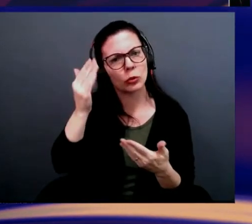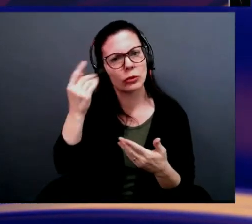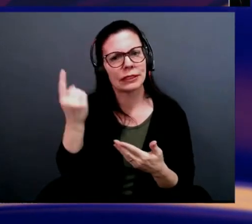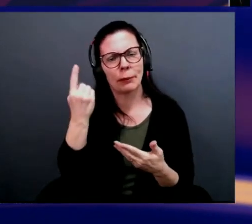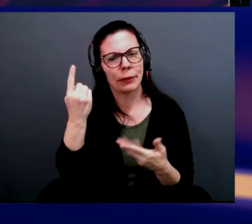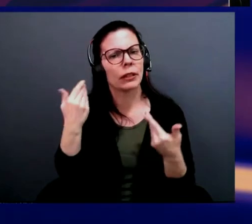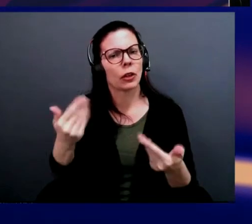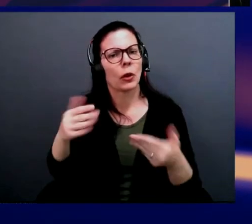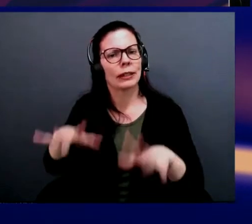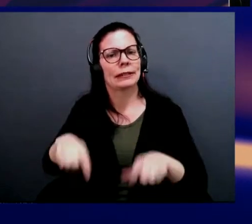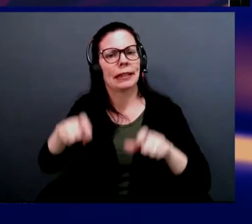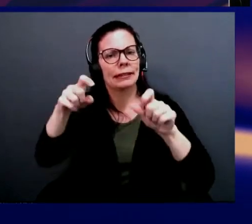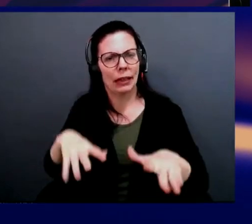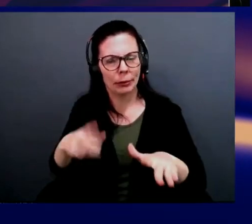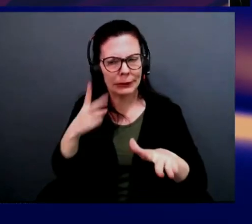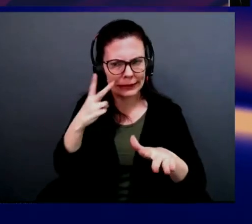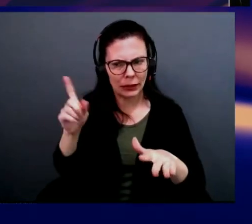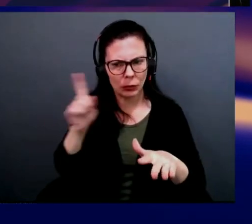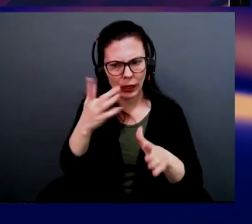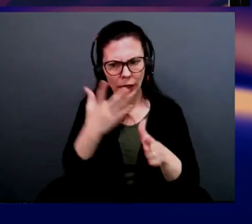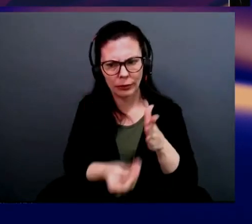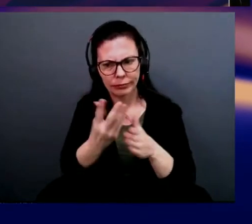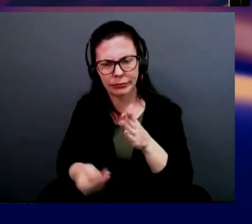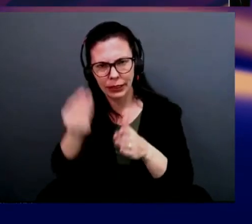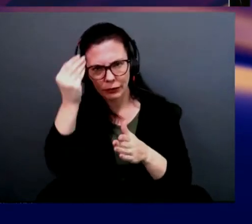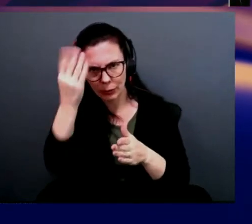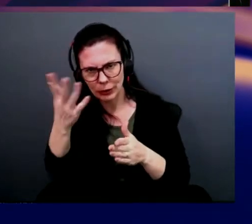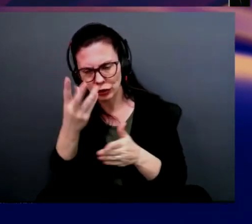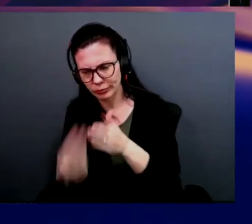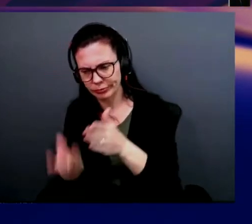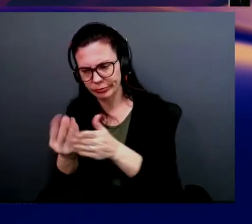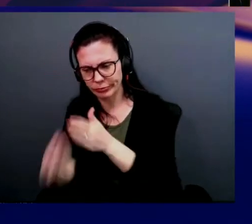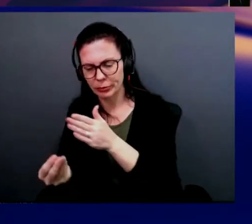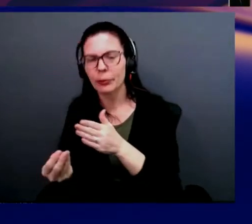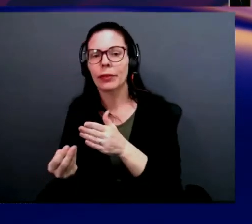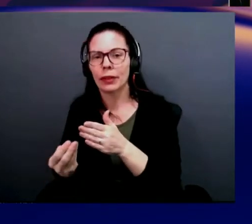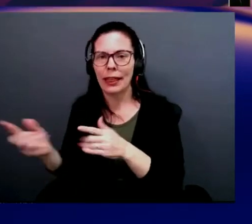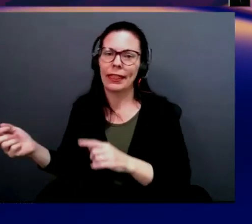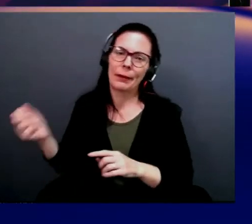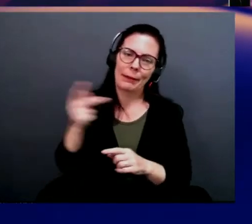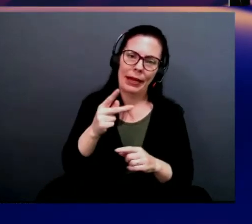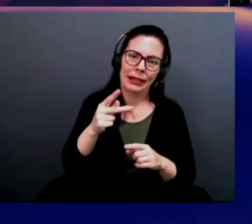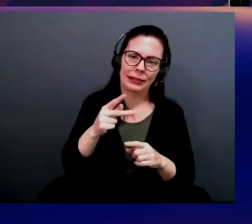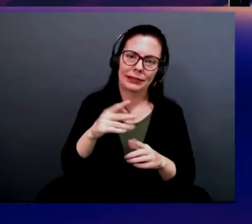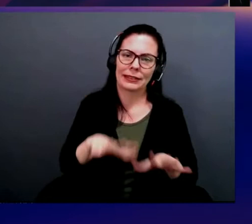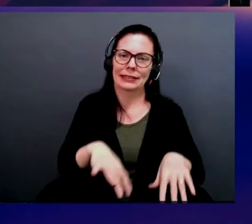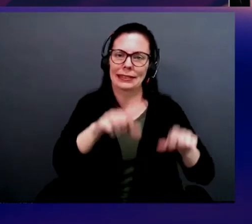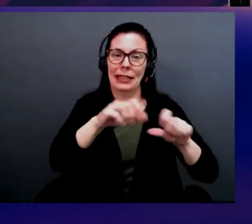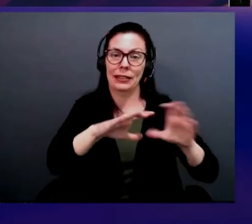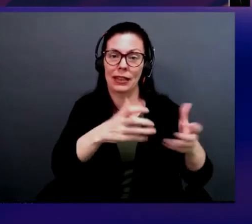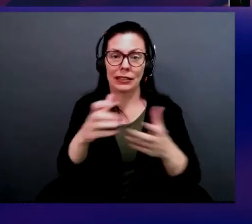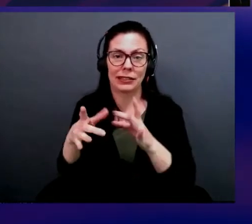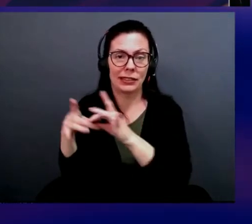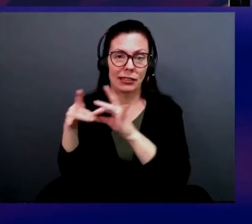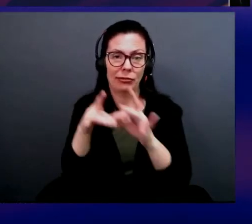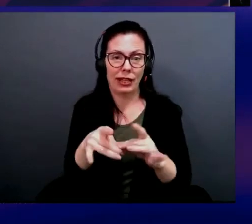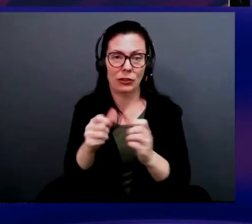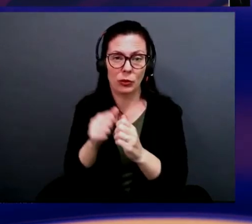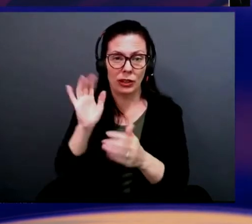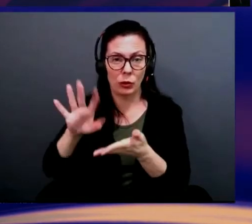assessment, figure out where the gaps are, use that to figure out where your gaps are, then go back and take the course, your relevant courses. But what if